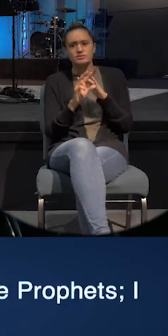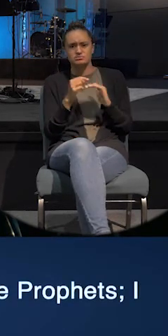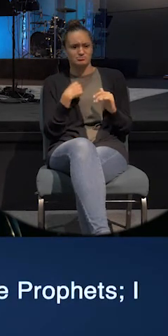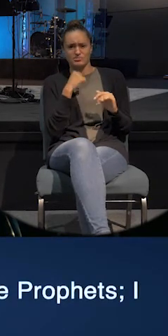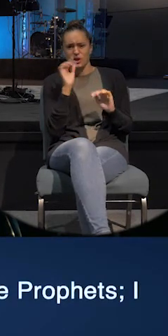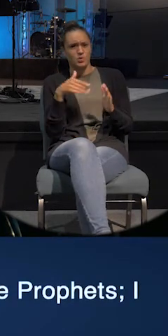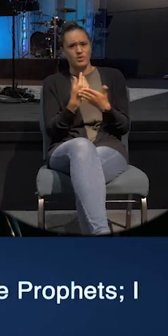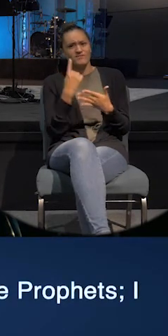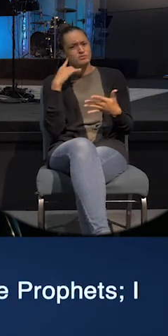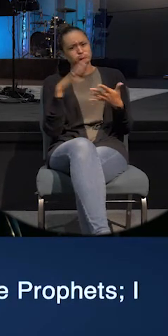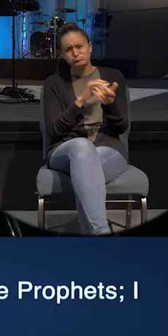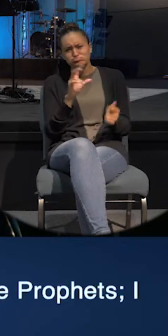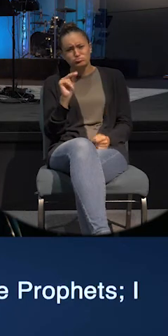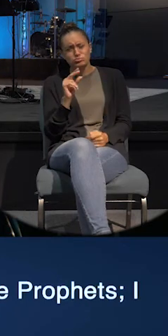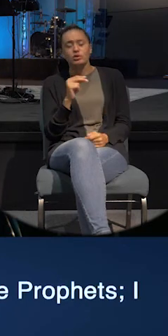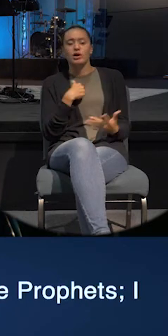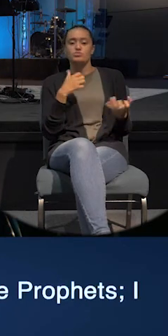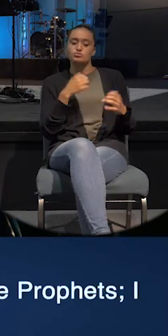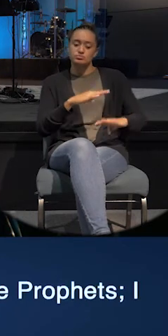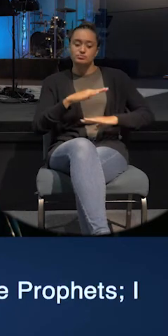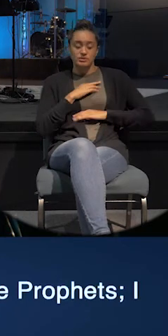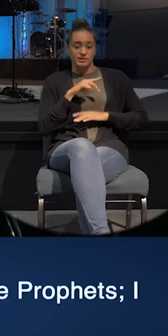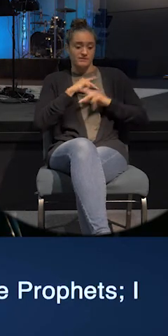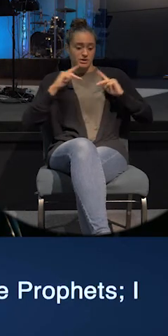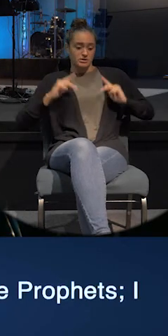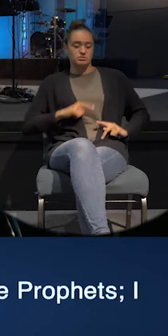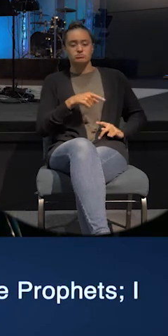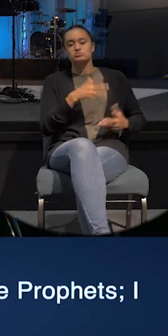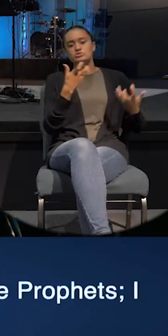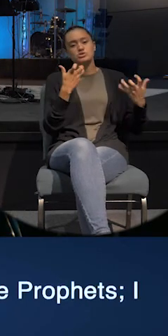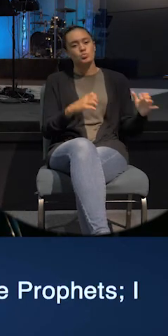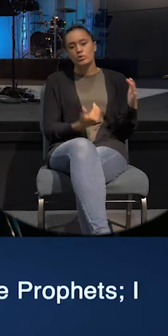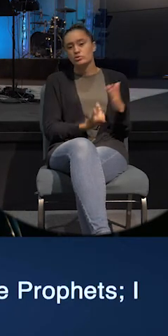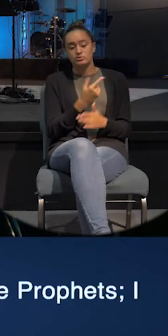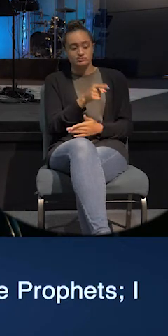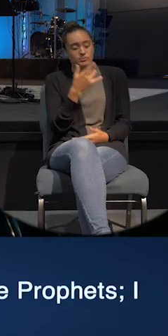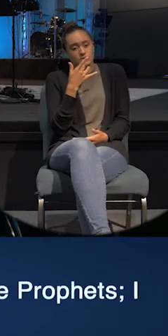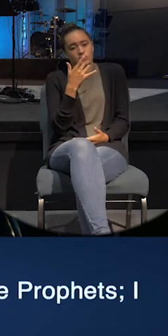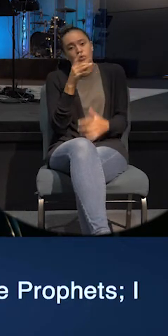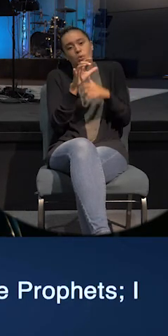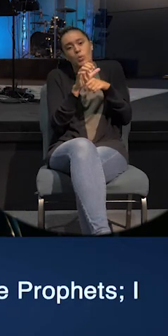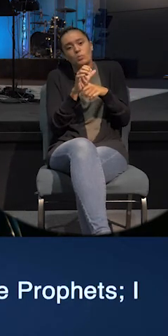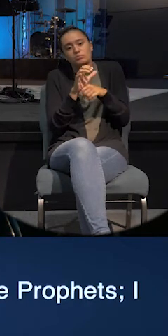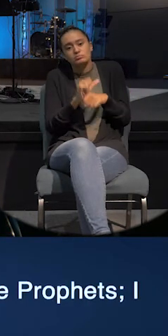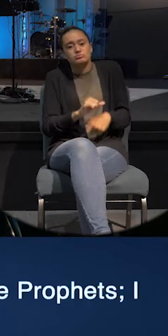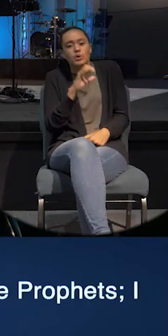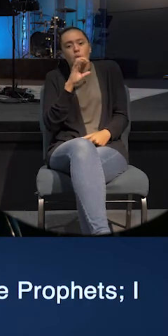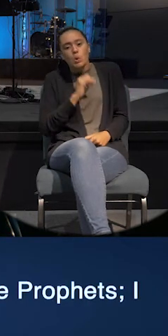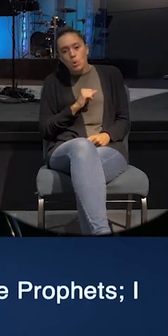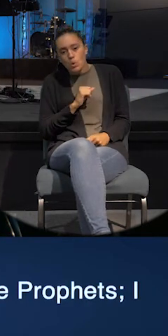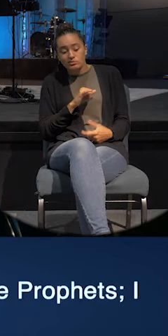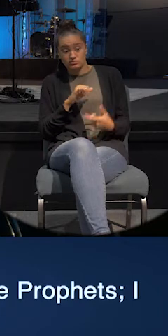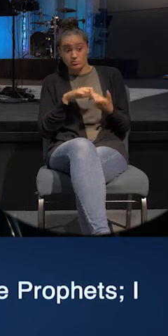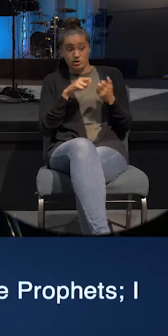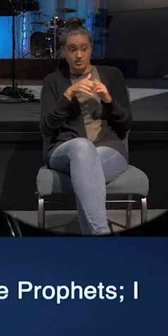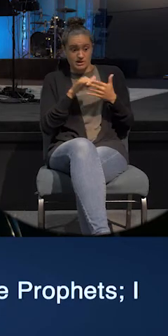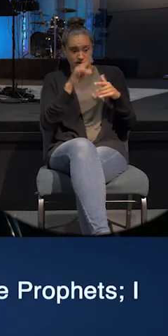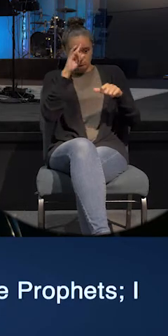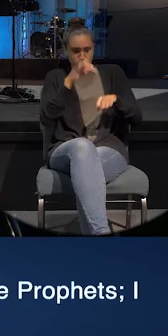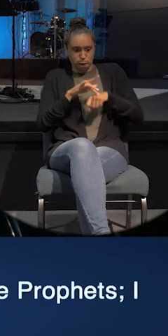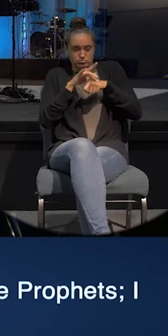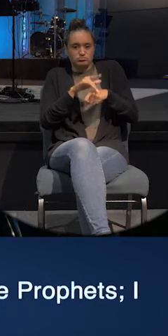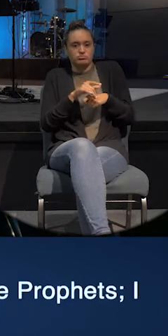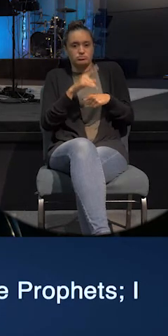them." And the Pharisees didn't desire what was new. For them, the old was to be preferred. The problem with that way of thinking was